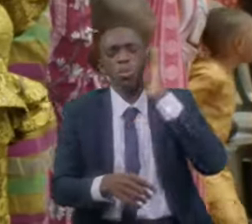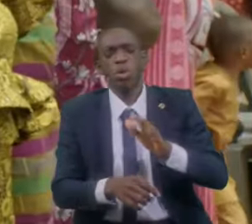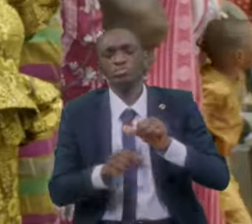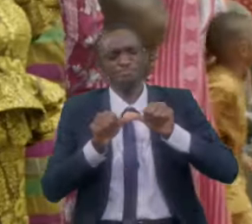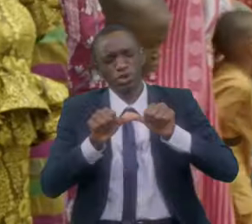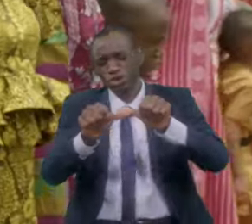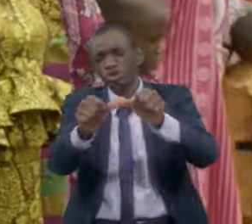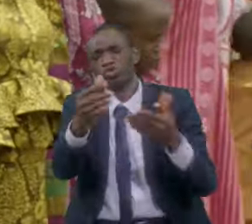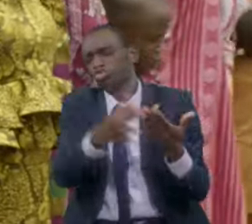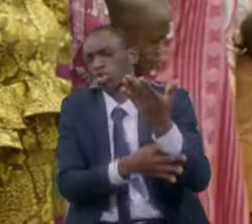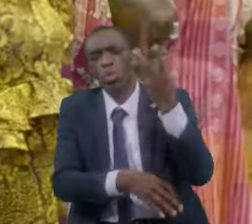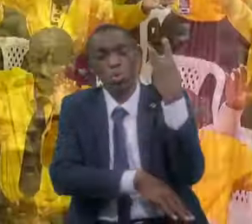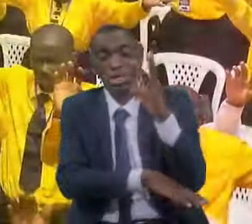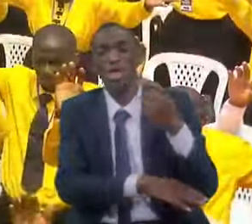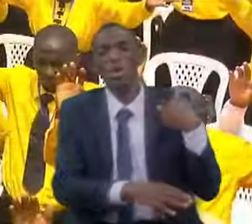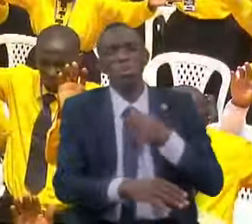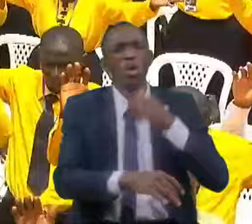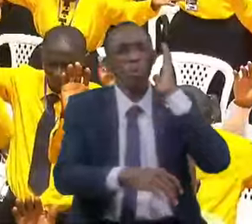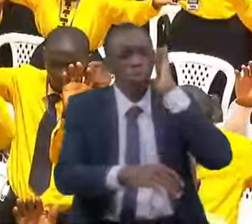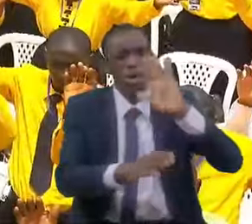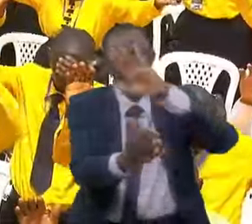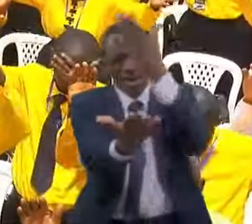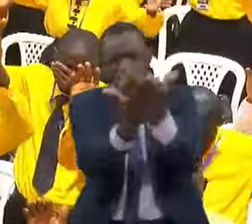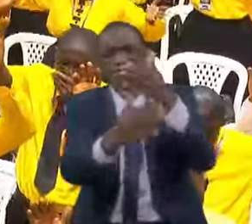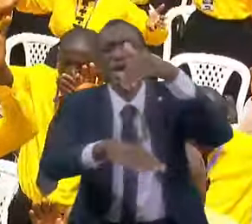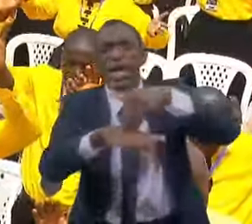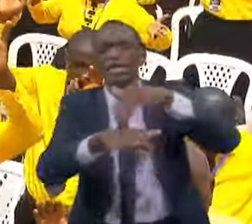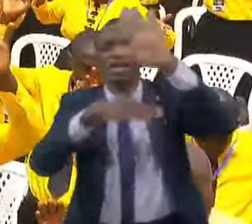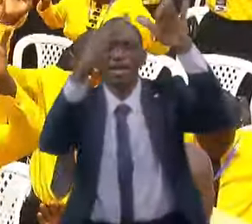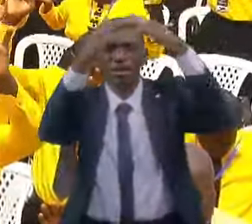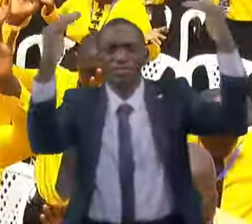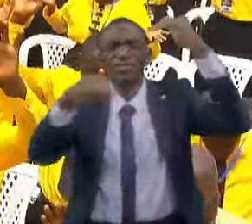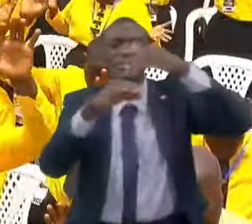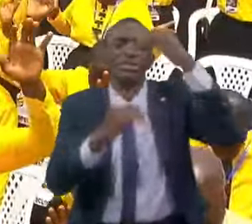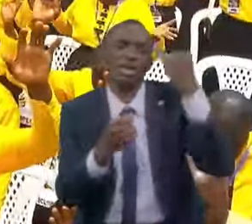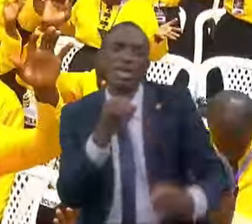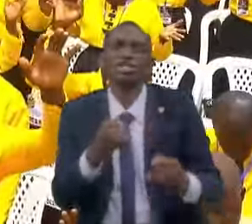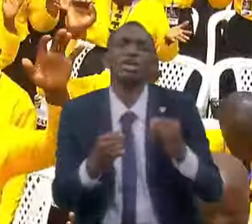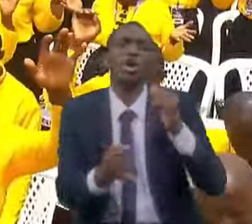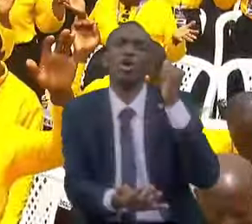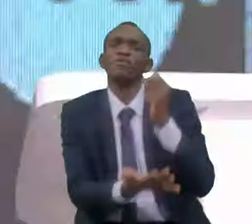to paradise at last. Amen. Confirm it, Lord, in every life.